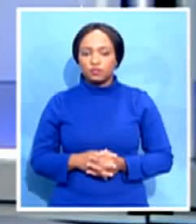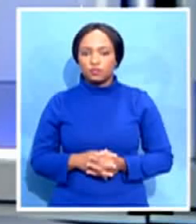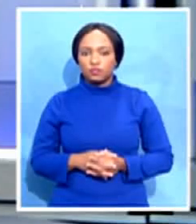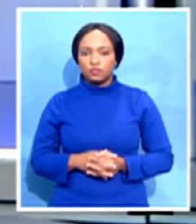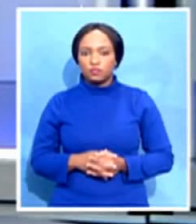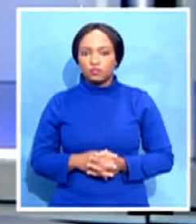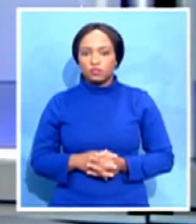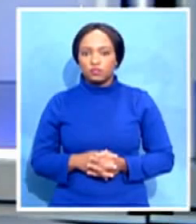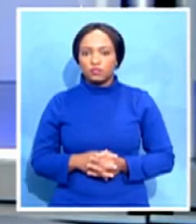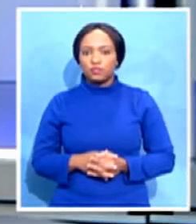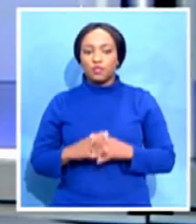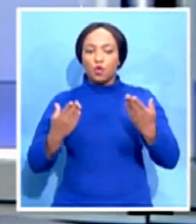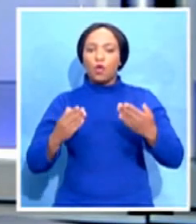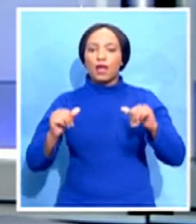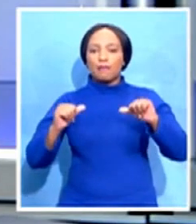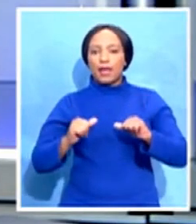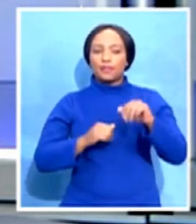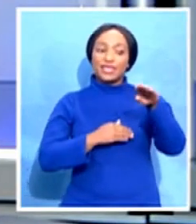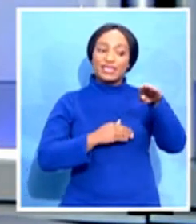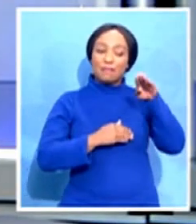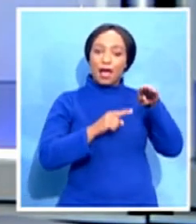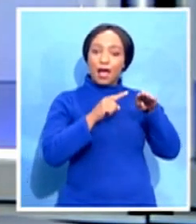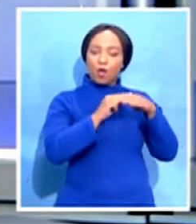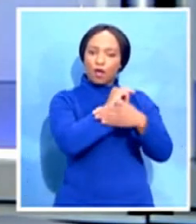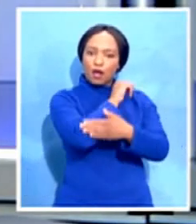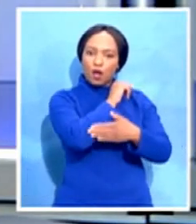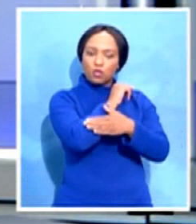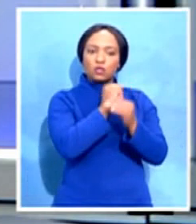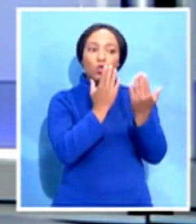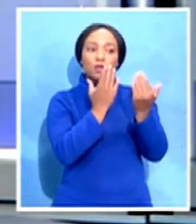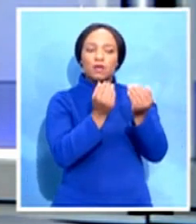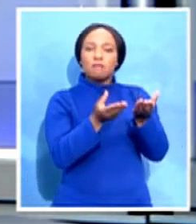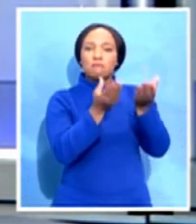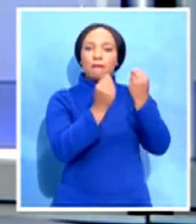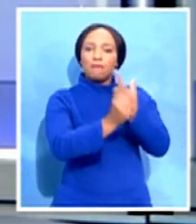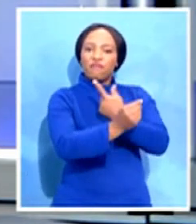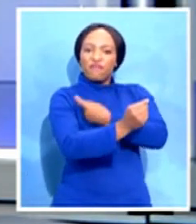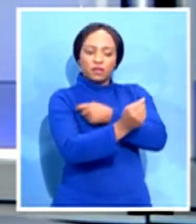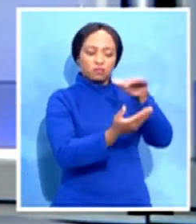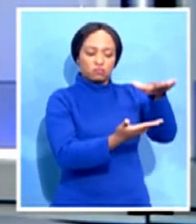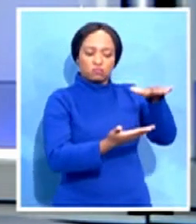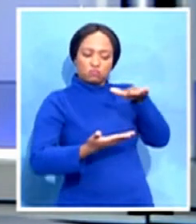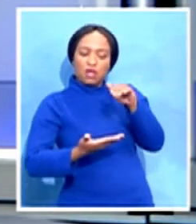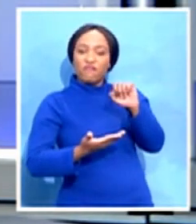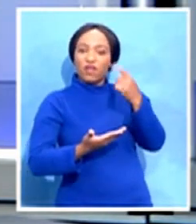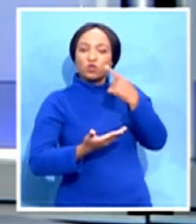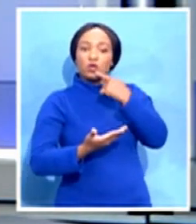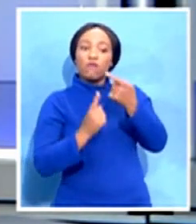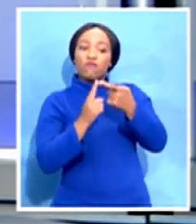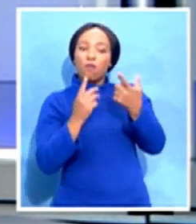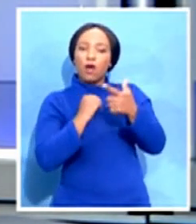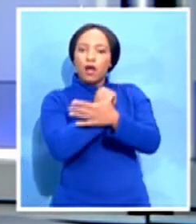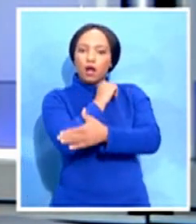Zimbabwe is expected to receive its first batch of COVID-19 vaccines from China next week, Monday. The country has